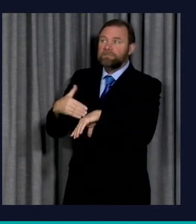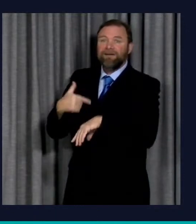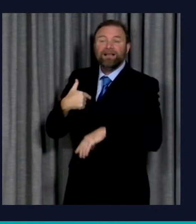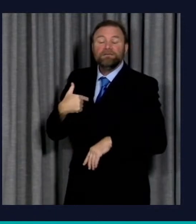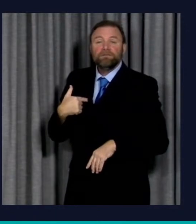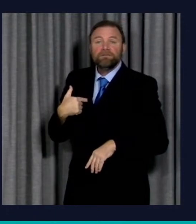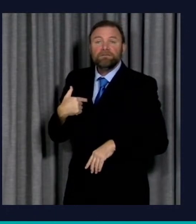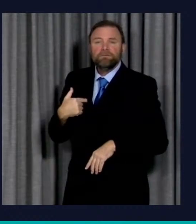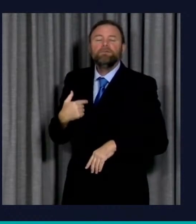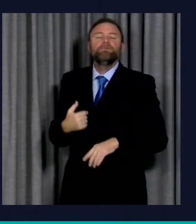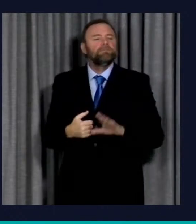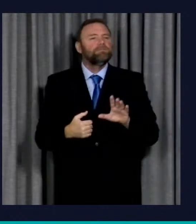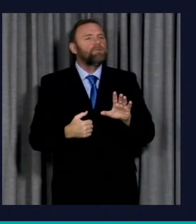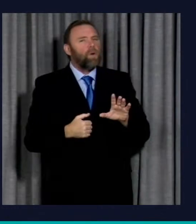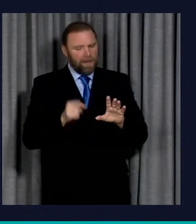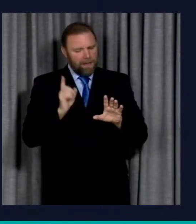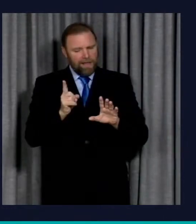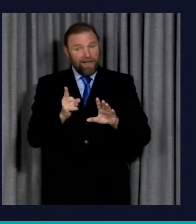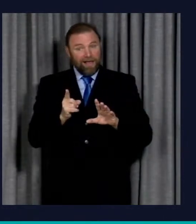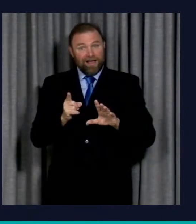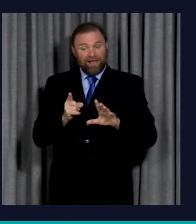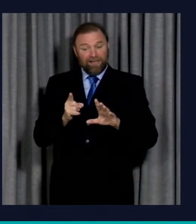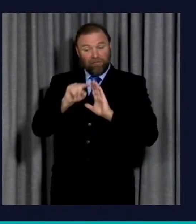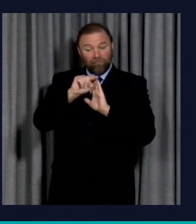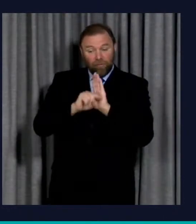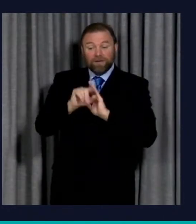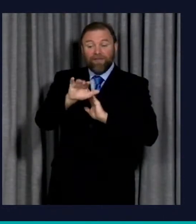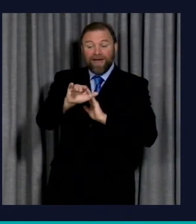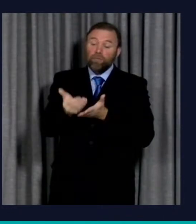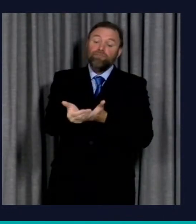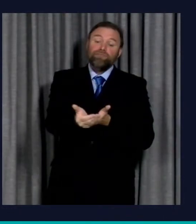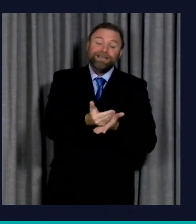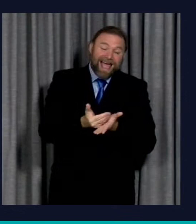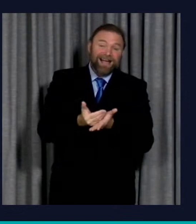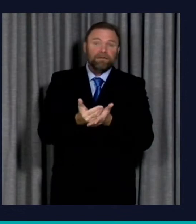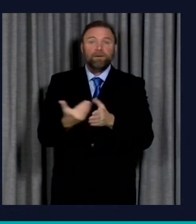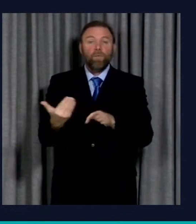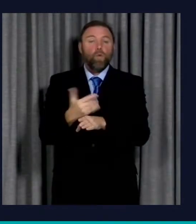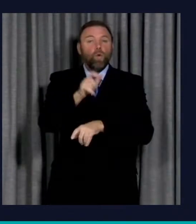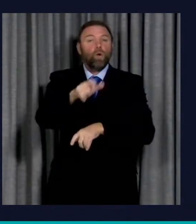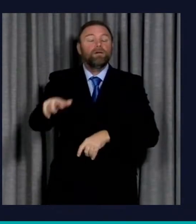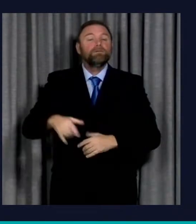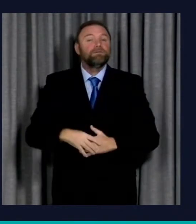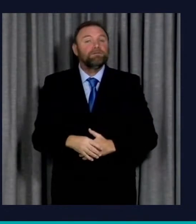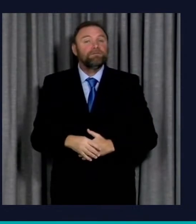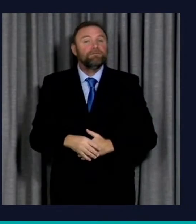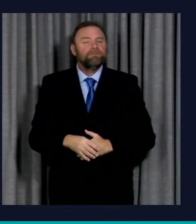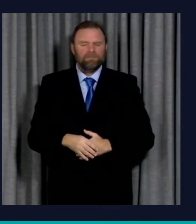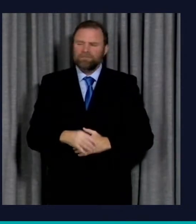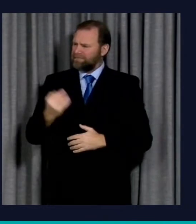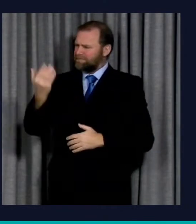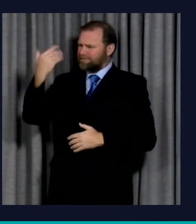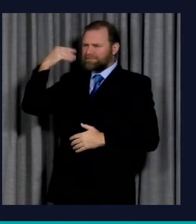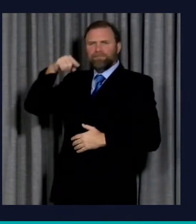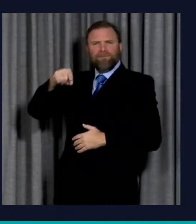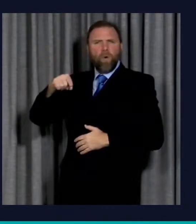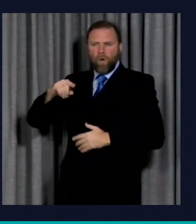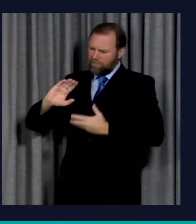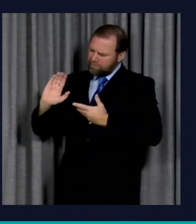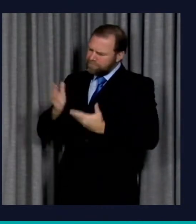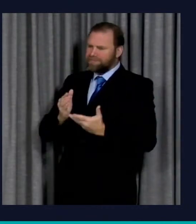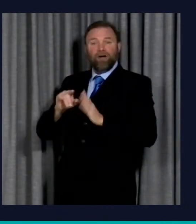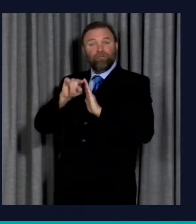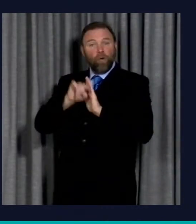to protect workers, not to penalise them. When these rules were in place earlier in the pandemic, they